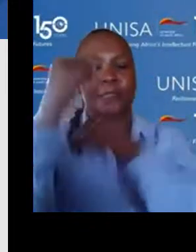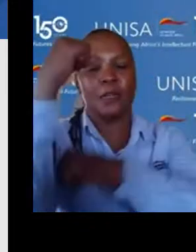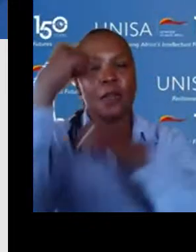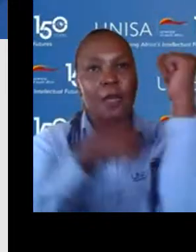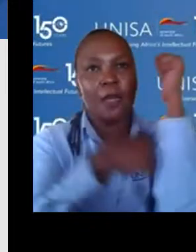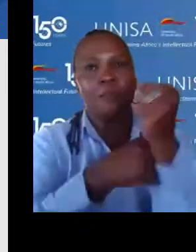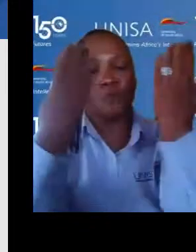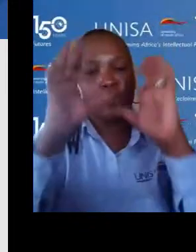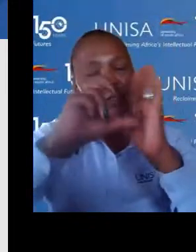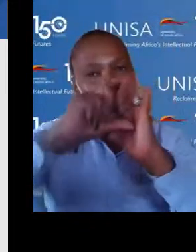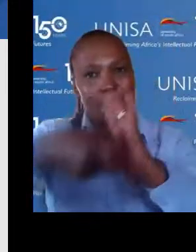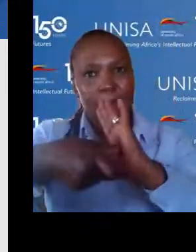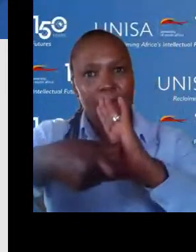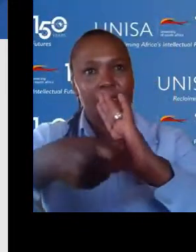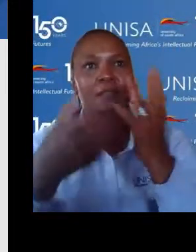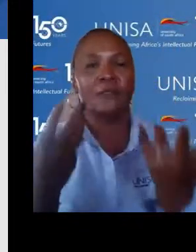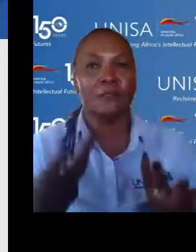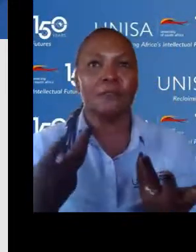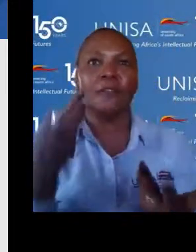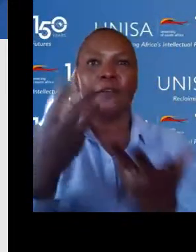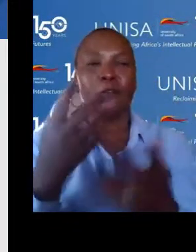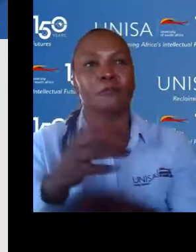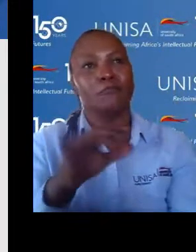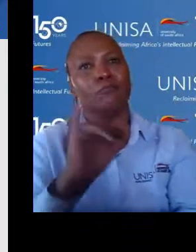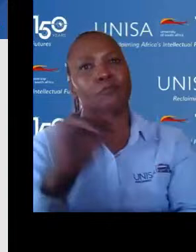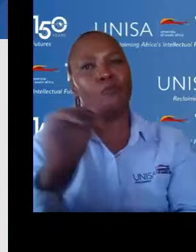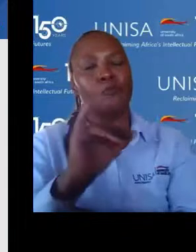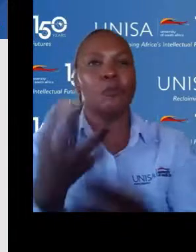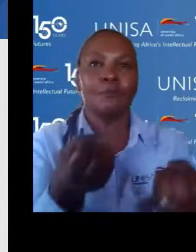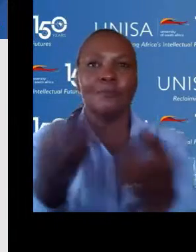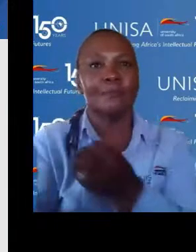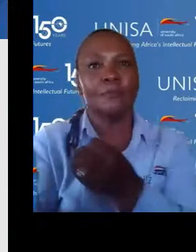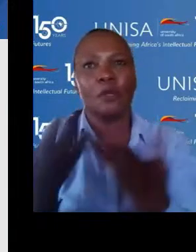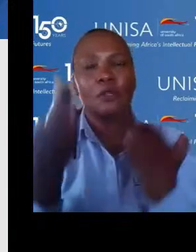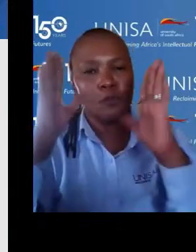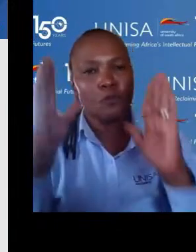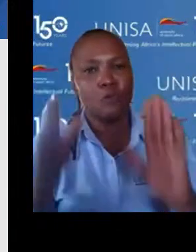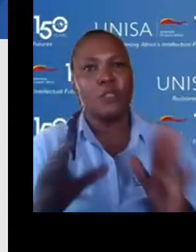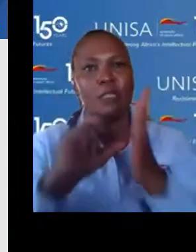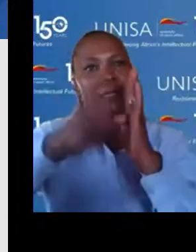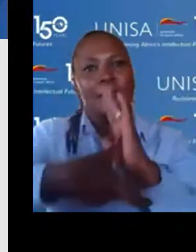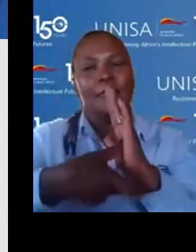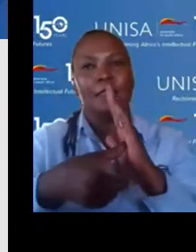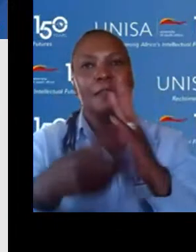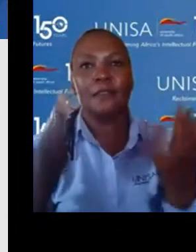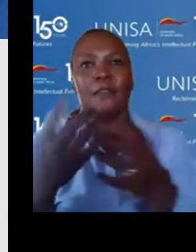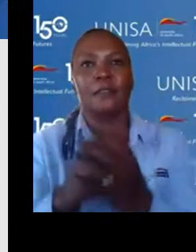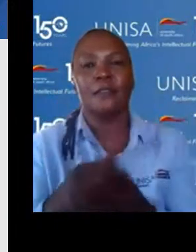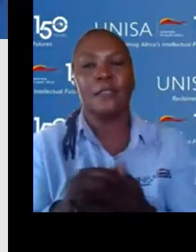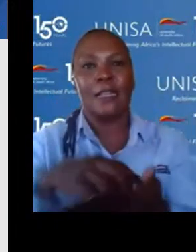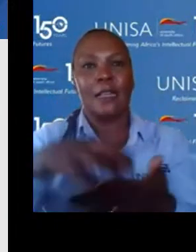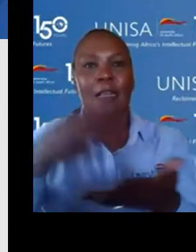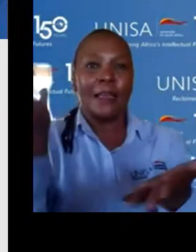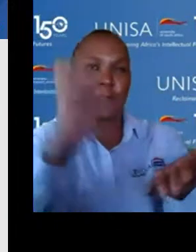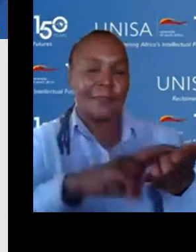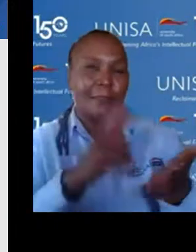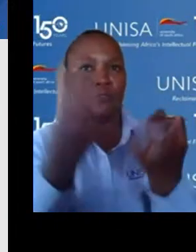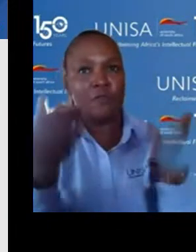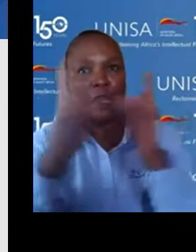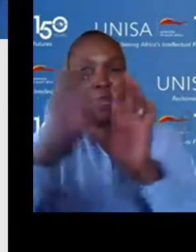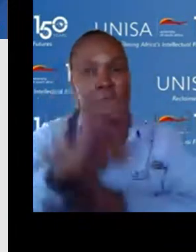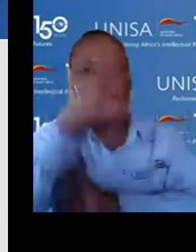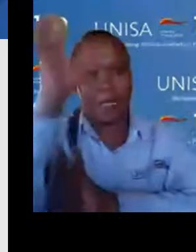with disabilities, which will give students with disabilities registered at UNISA a